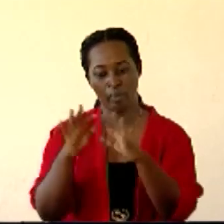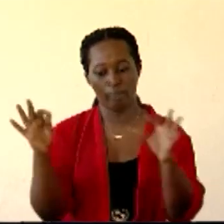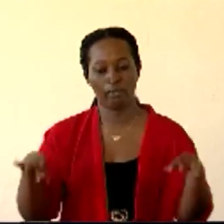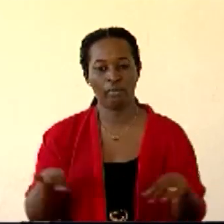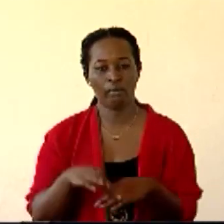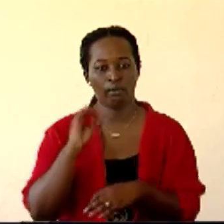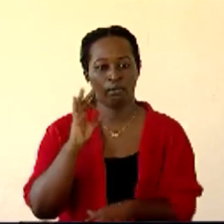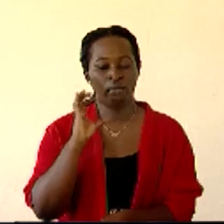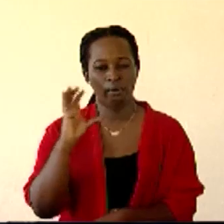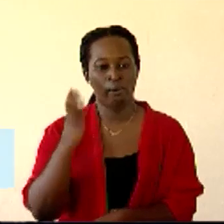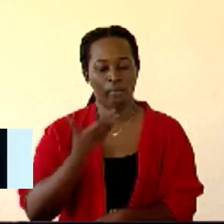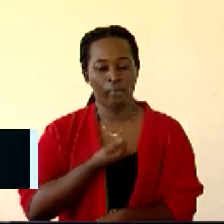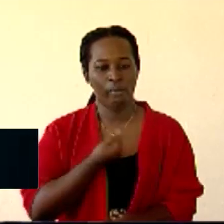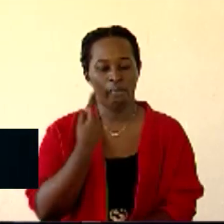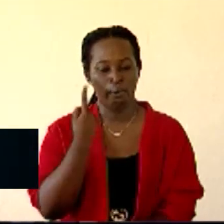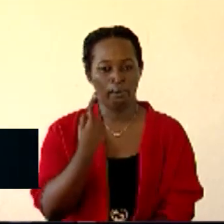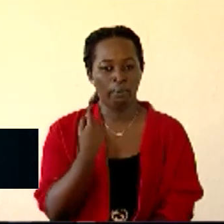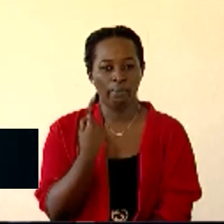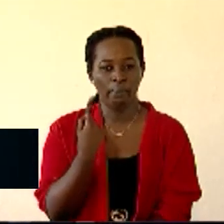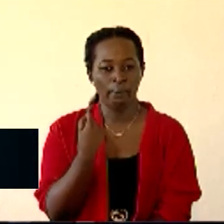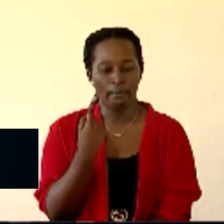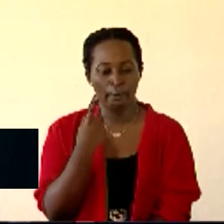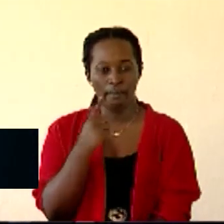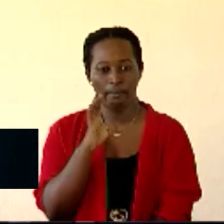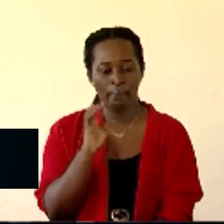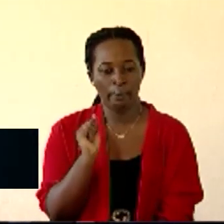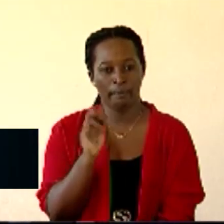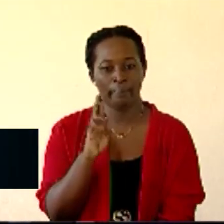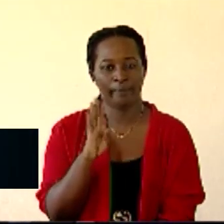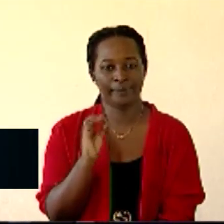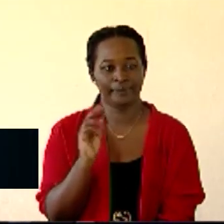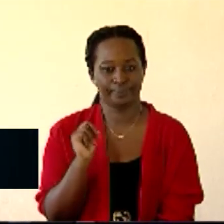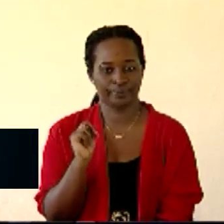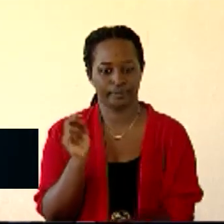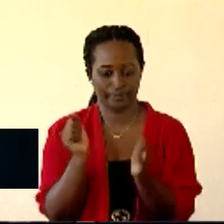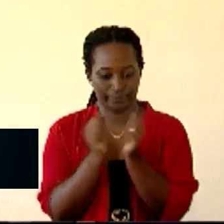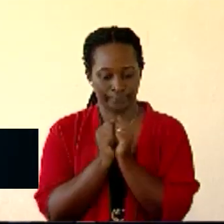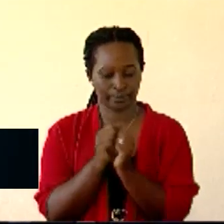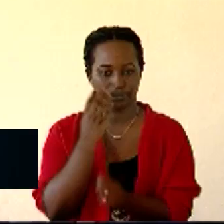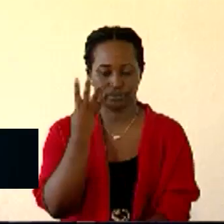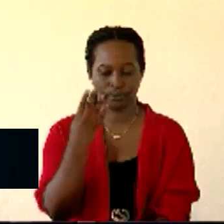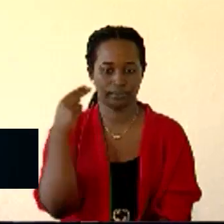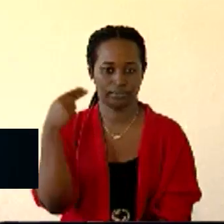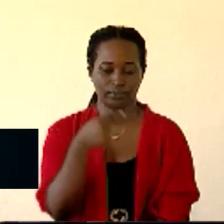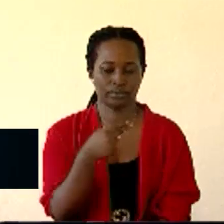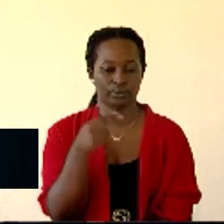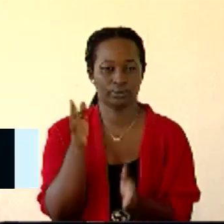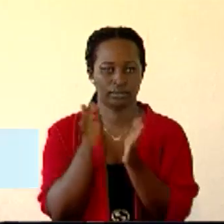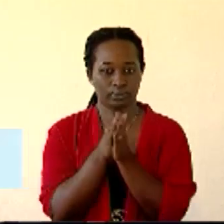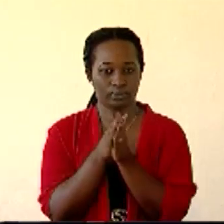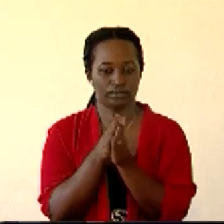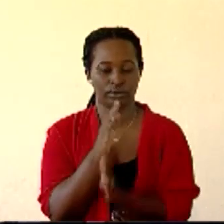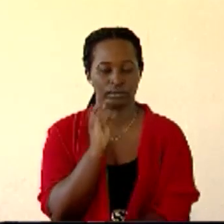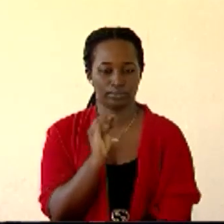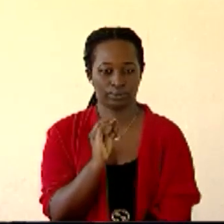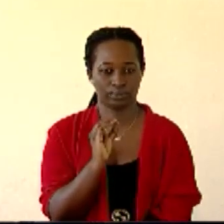has only 1 carbon atom with 4 hydrogen atoms. So with oxygen, so you'll have